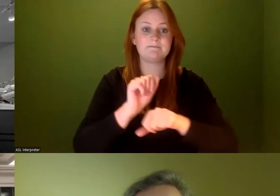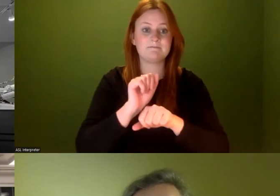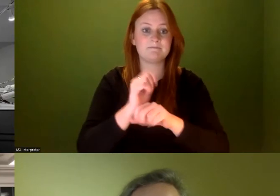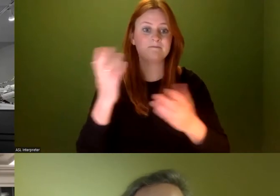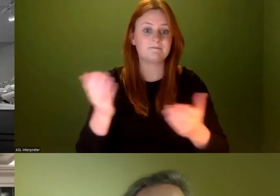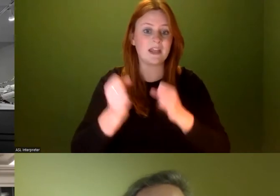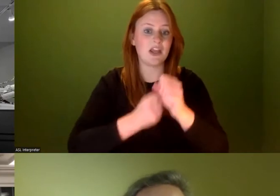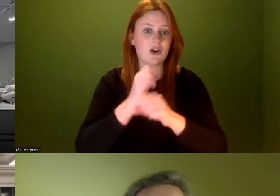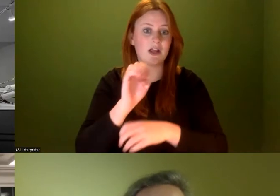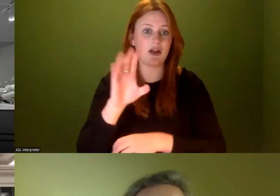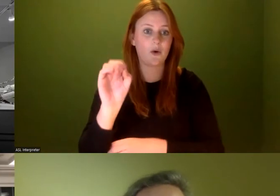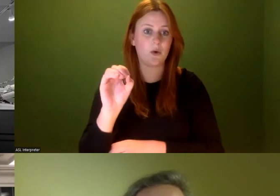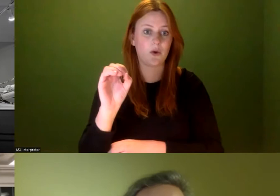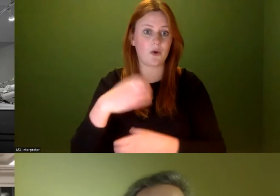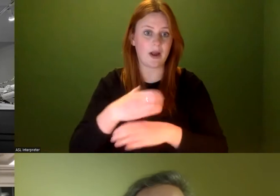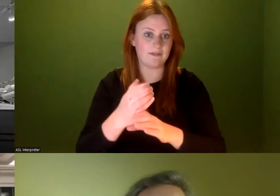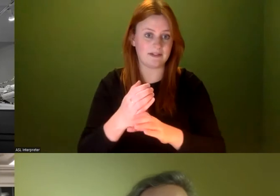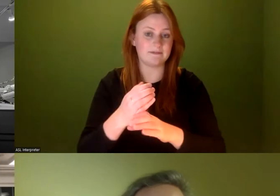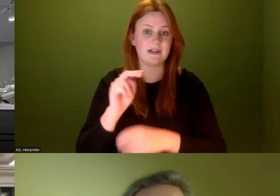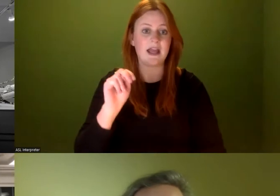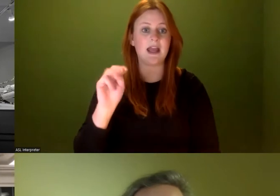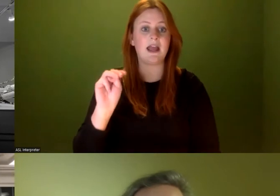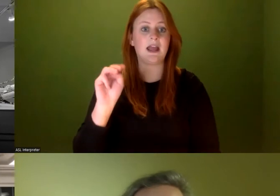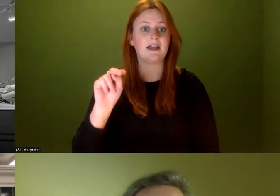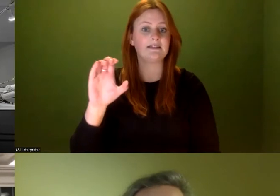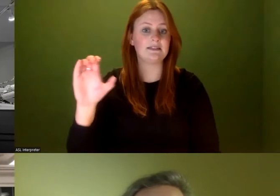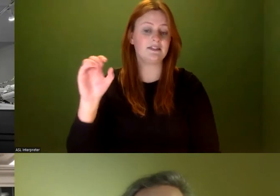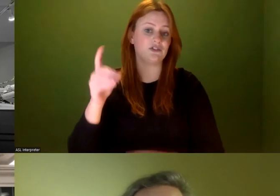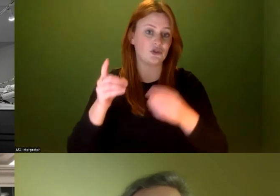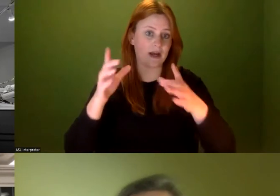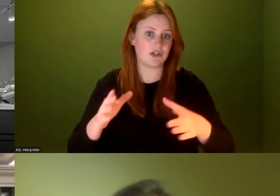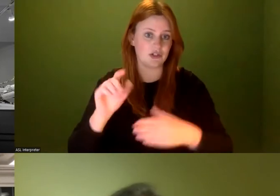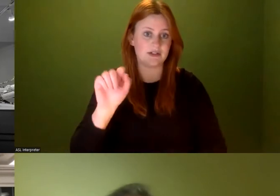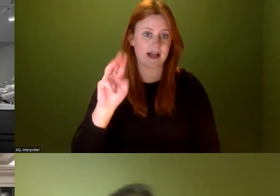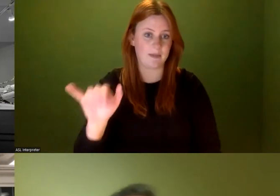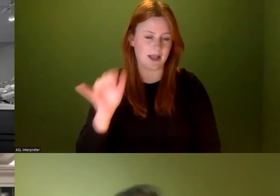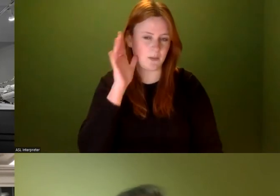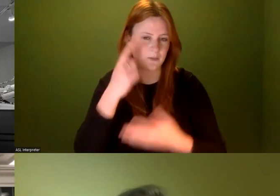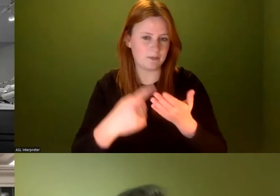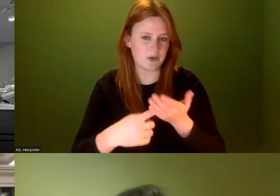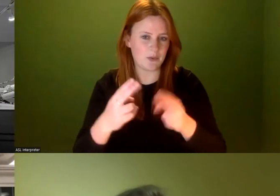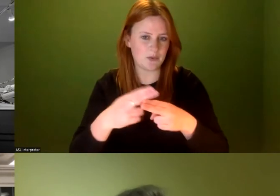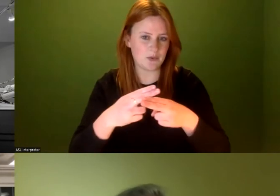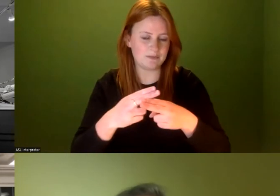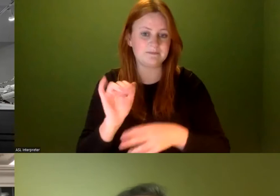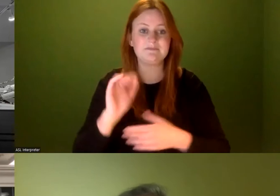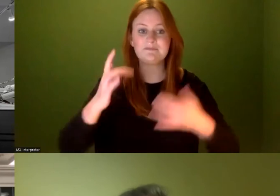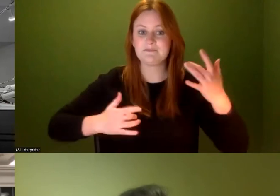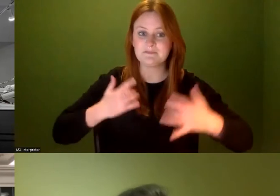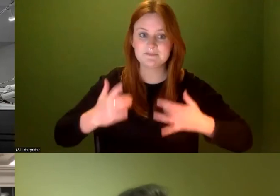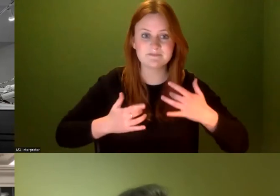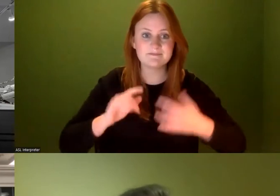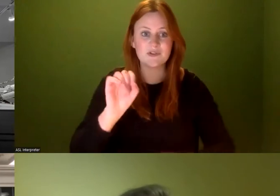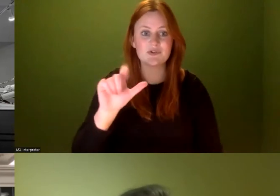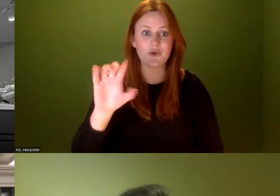which MCC's director Tammy Sutherland will speak to shortly, and as a lead-in to Grace's much-anticipated solo